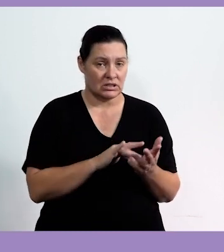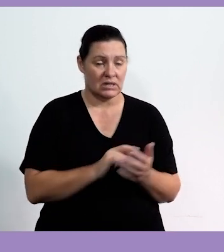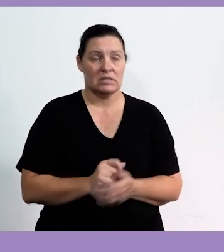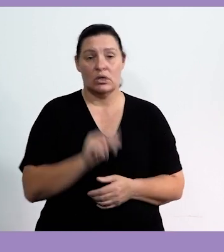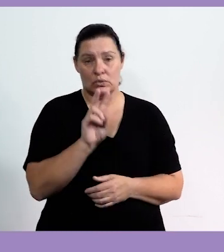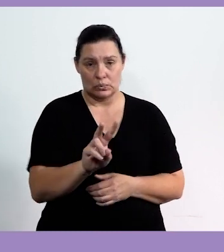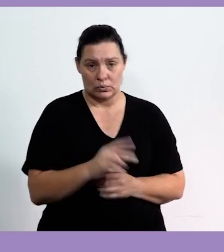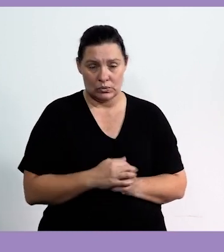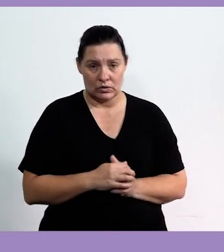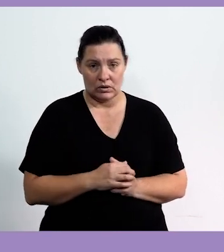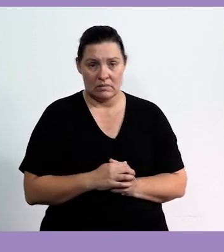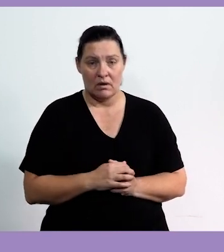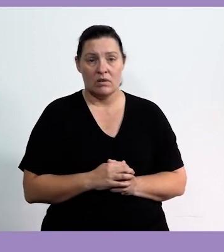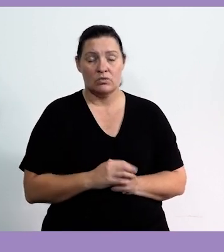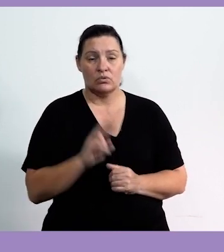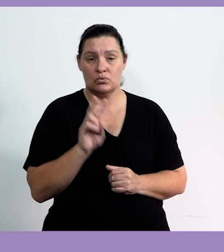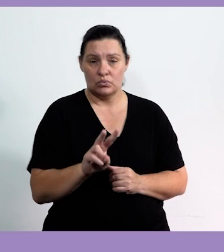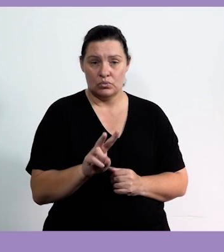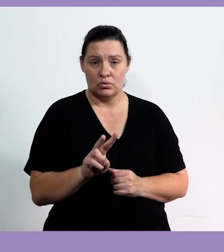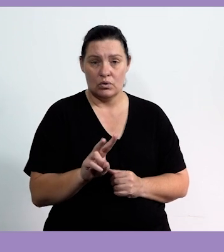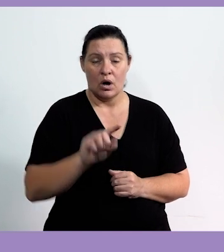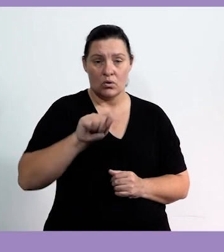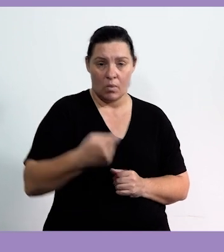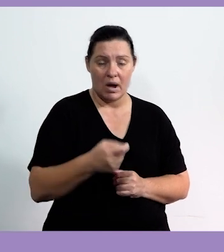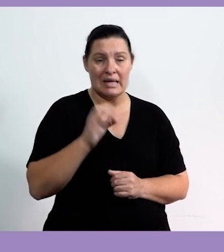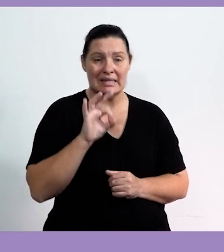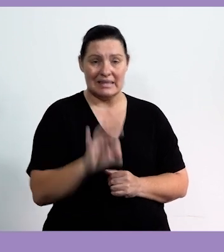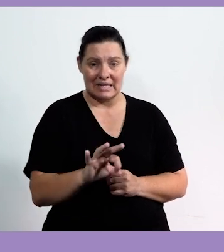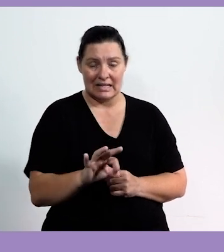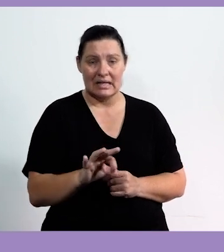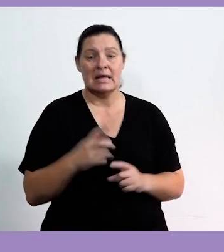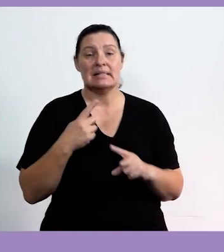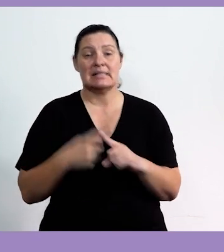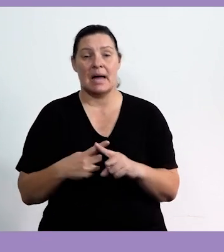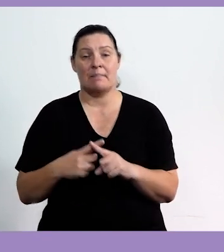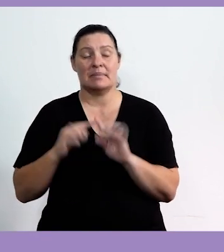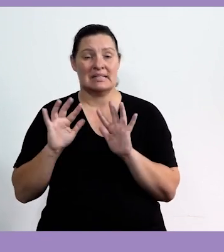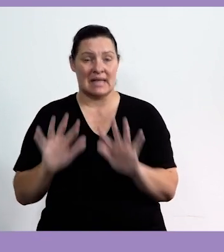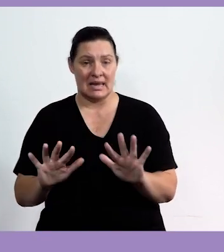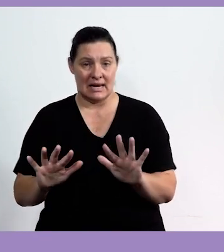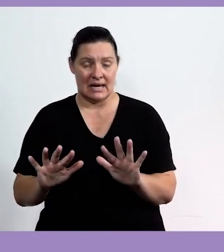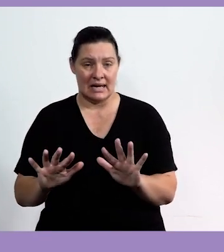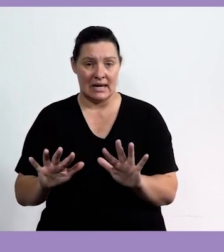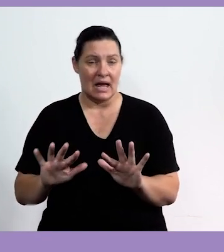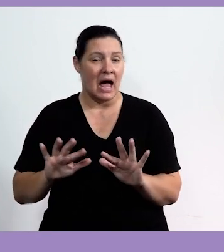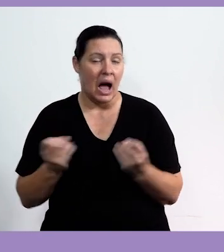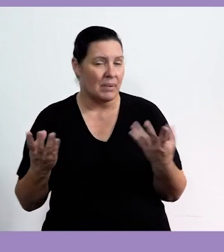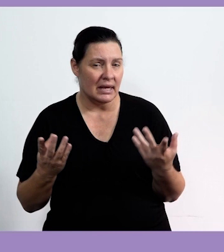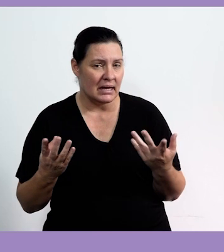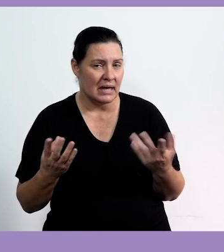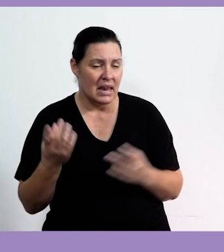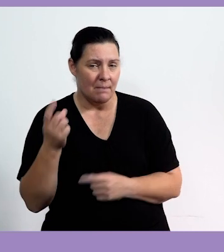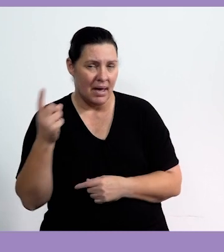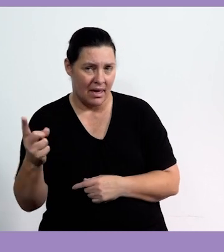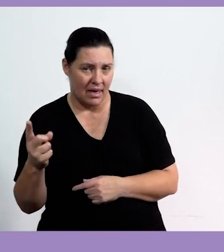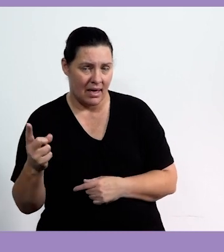ones position? It is the 2. So we are going to have 2, 3 multiplied by 10. How do we figure